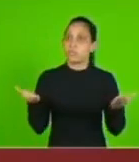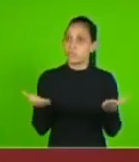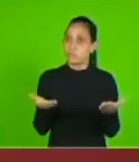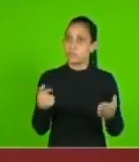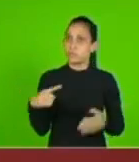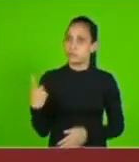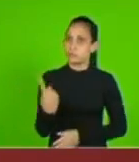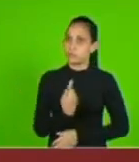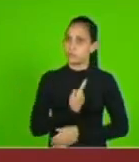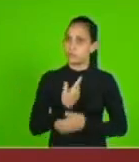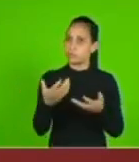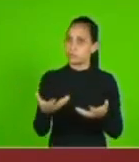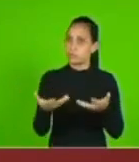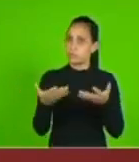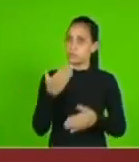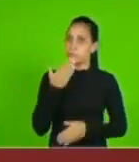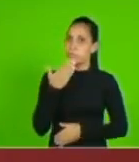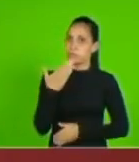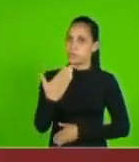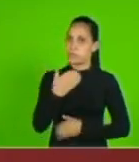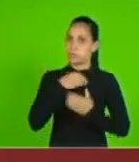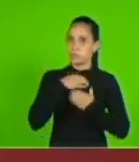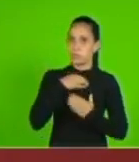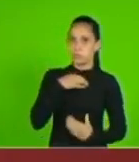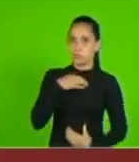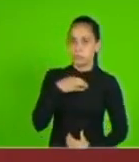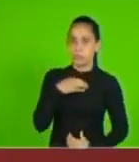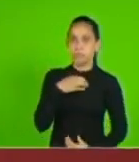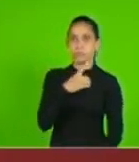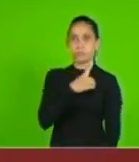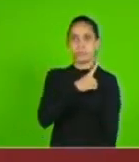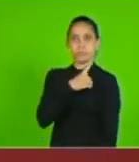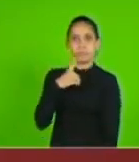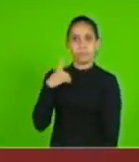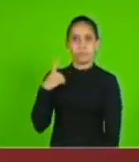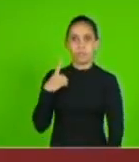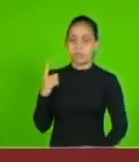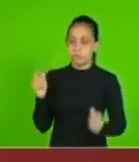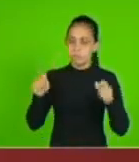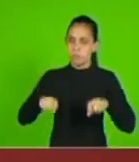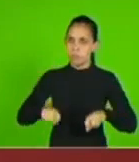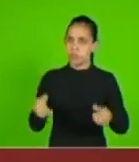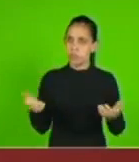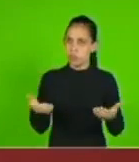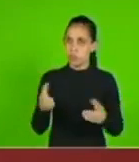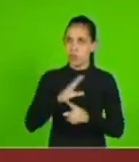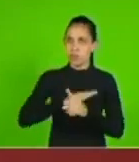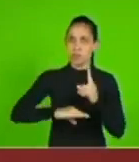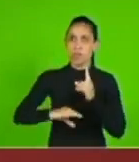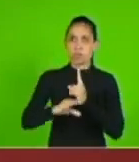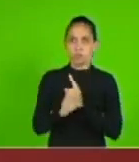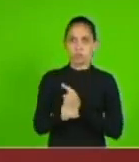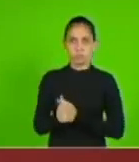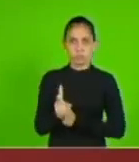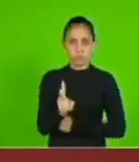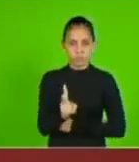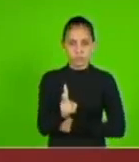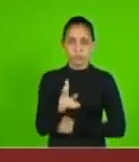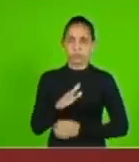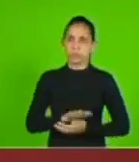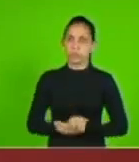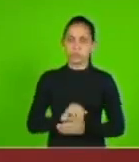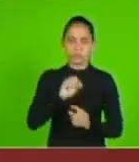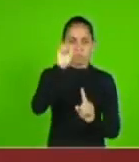We'd like to ask the ushers, deacons, and pastors to proceed giving